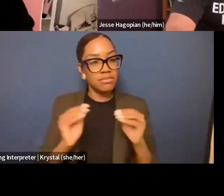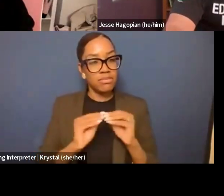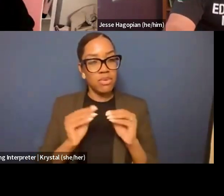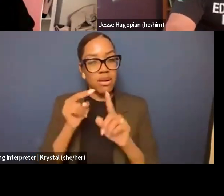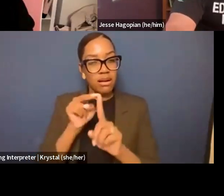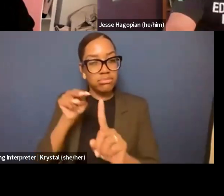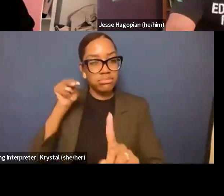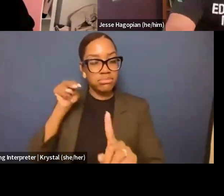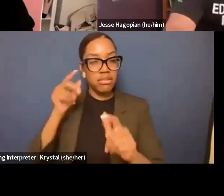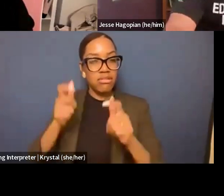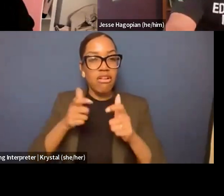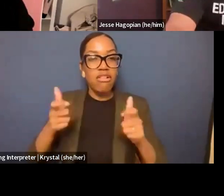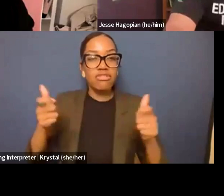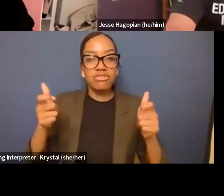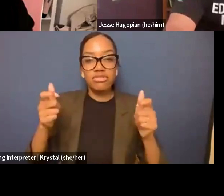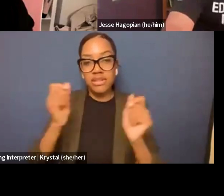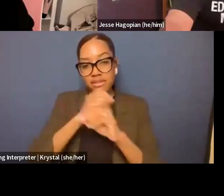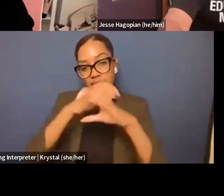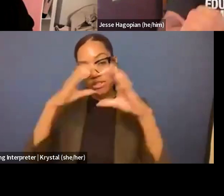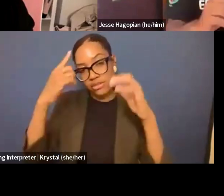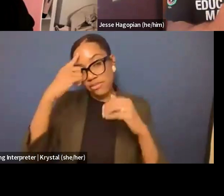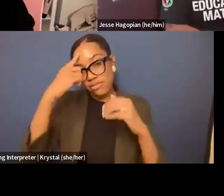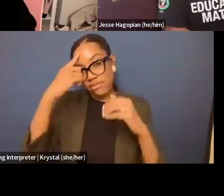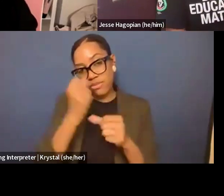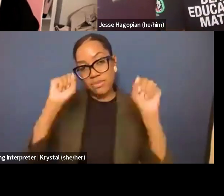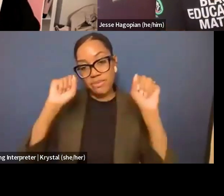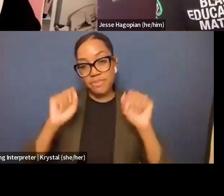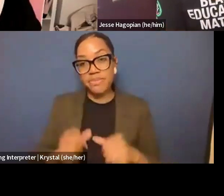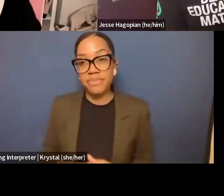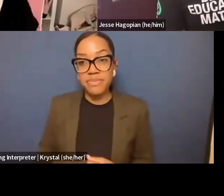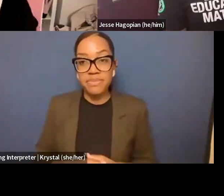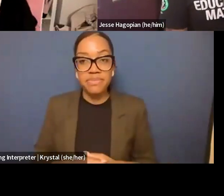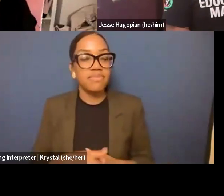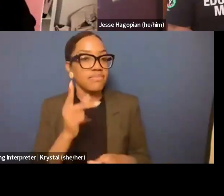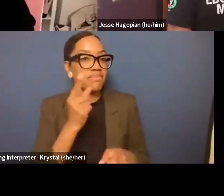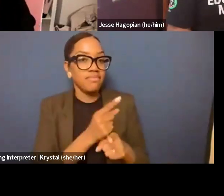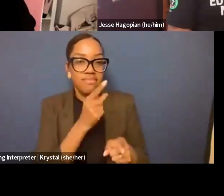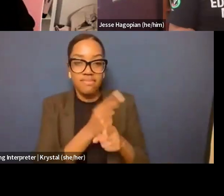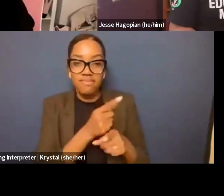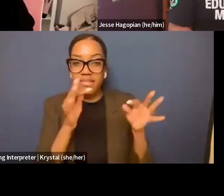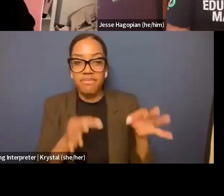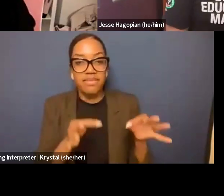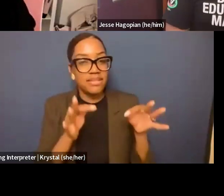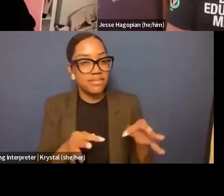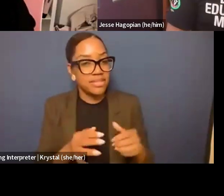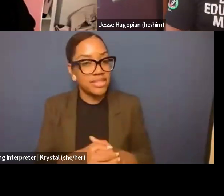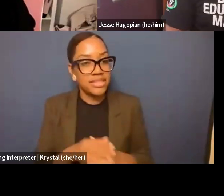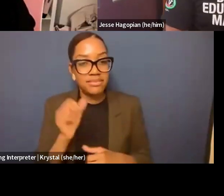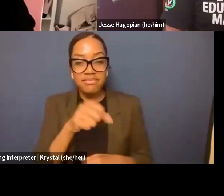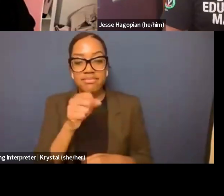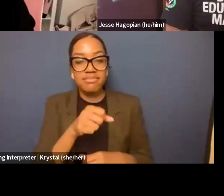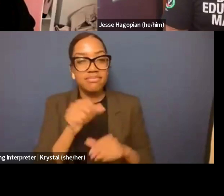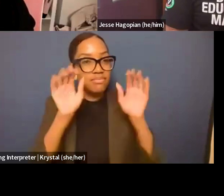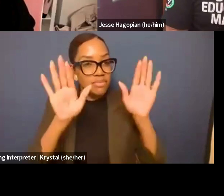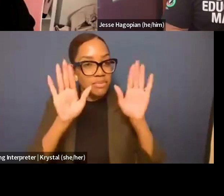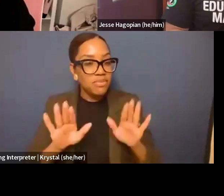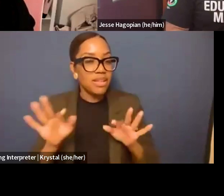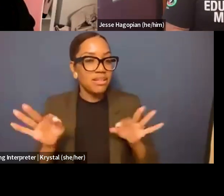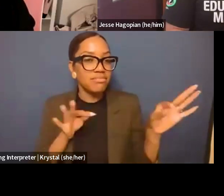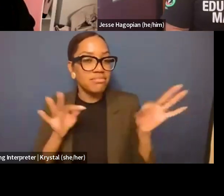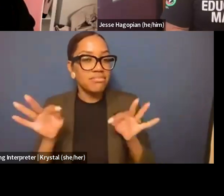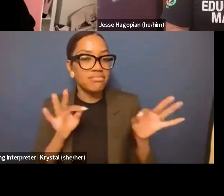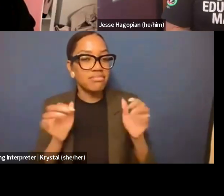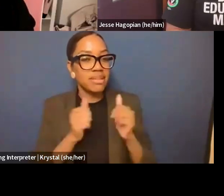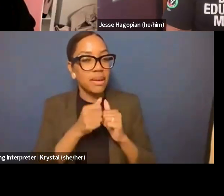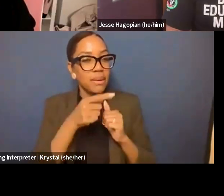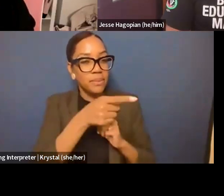vision of part of the Black freedom struggle. No doubt, no doubt. Thank you, Jarvis. That was so great the way you